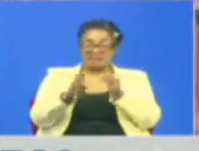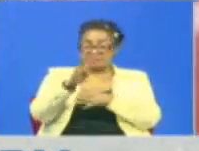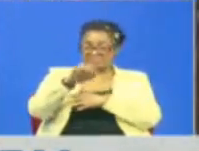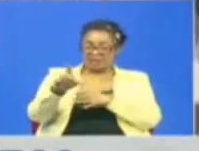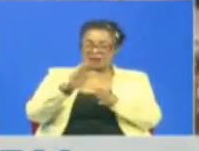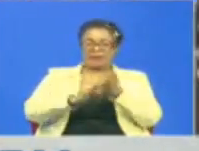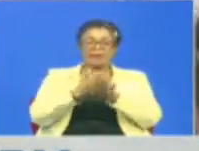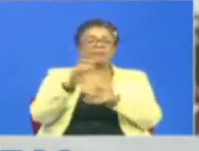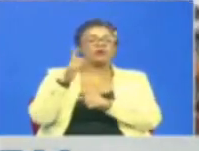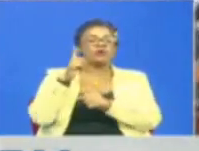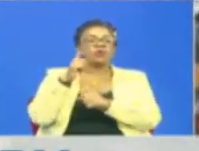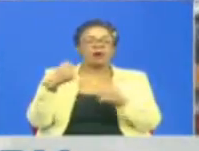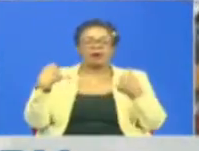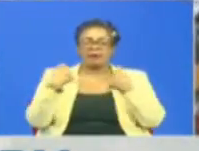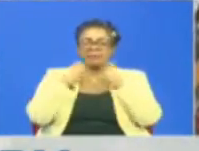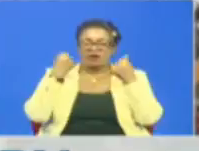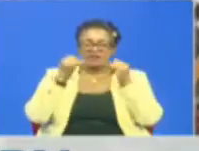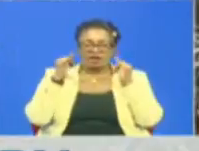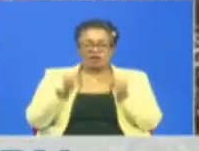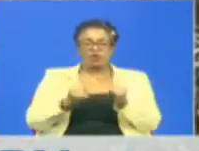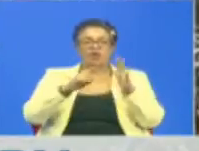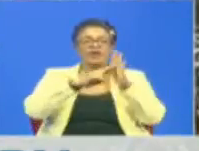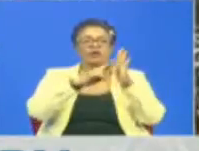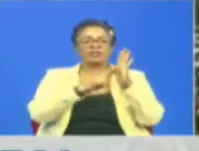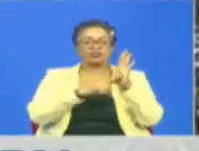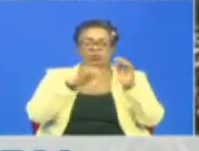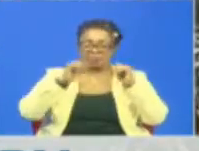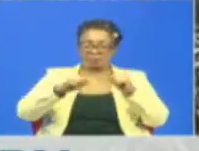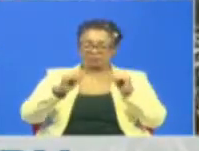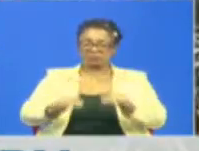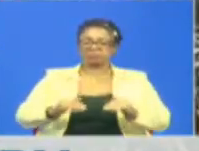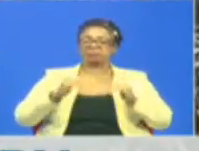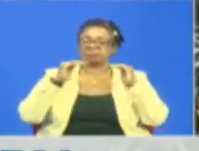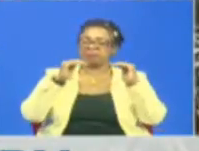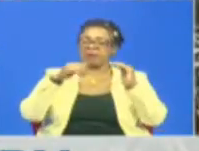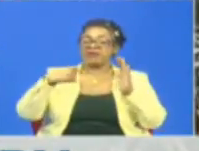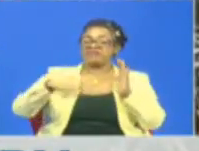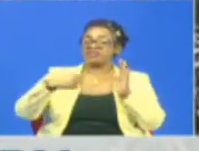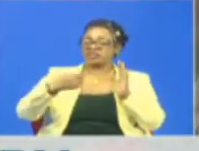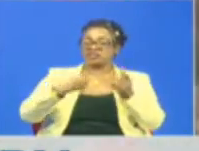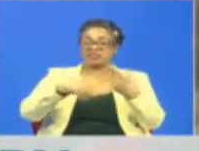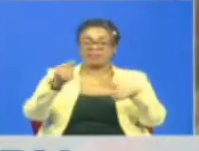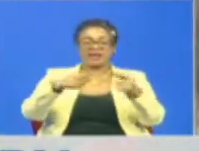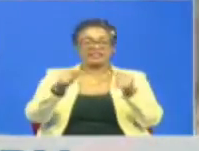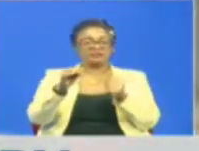the impact of the new regulations will cascade to the rest of the manufacturing supply chain.